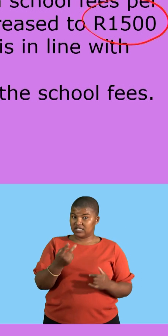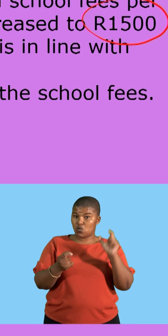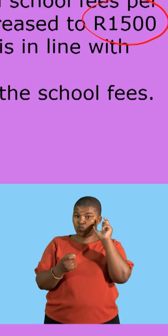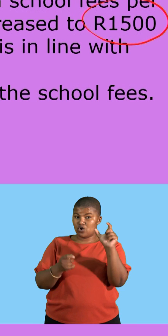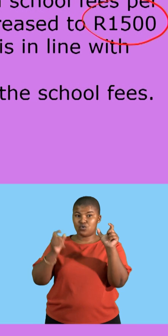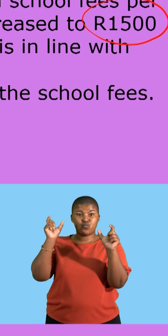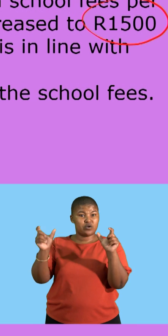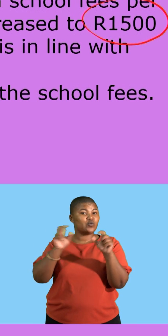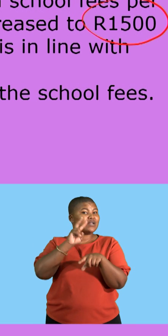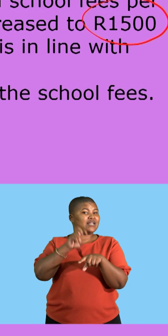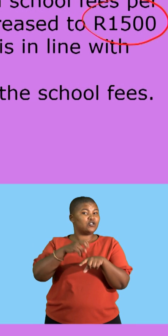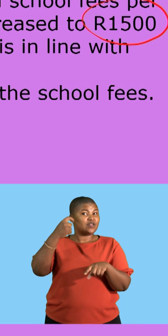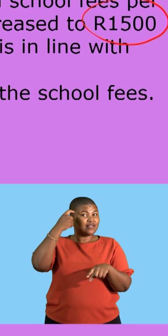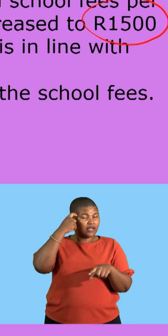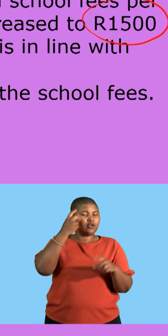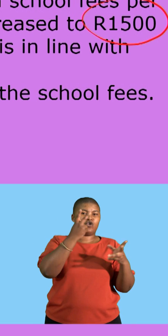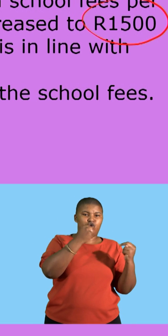think new.